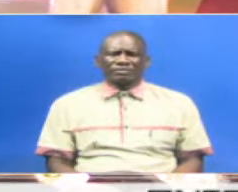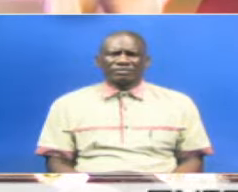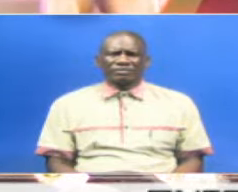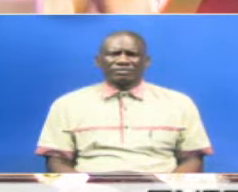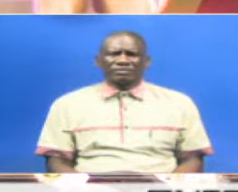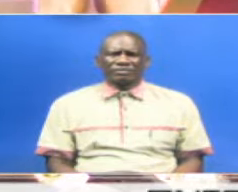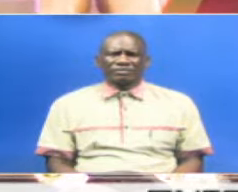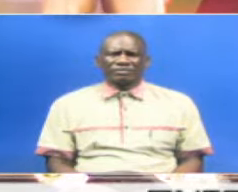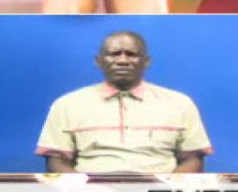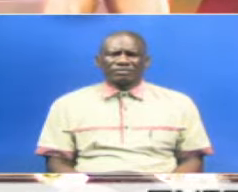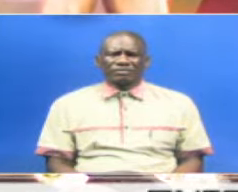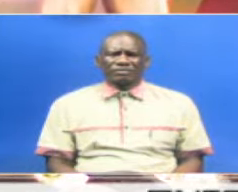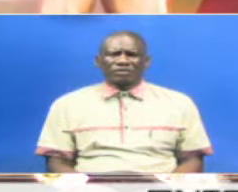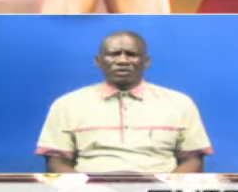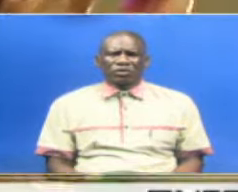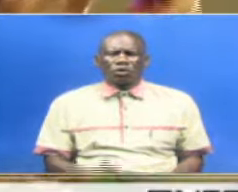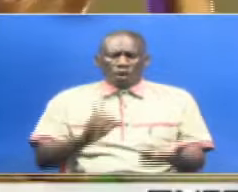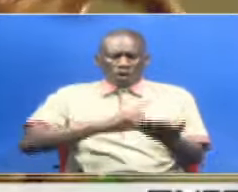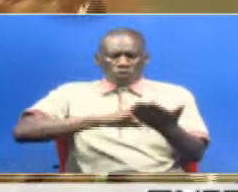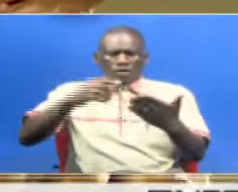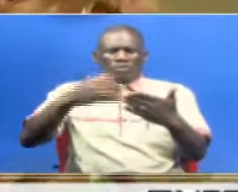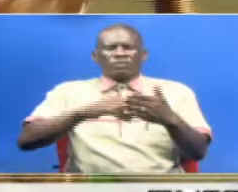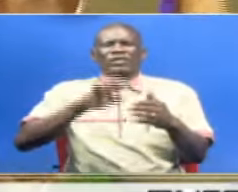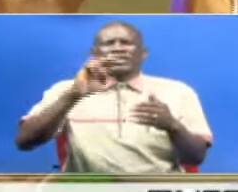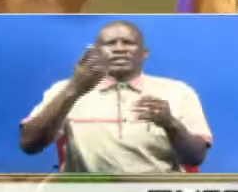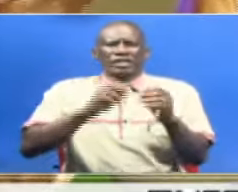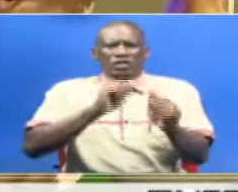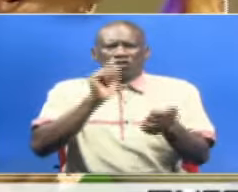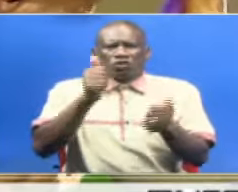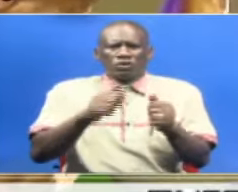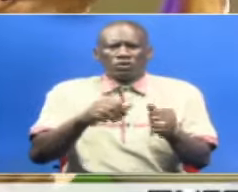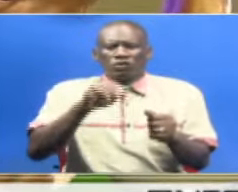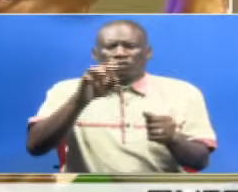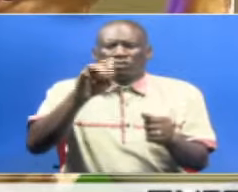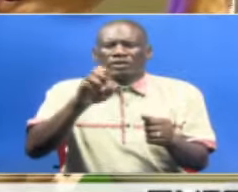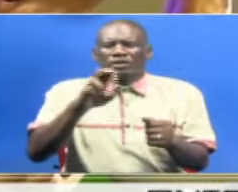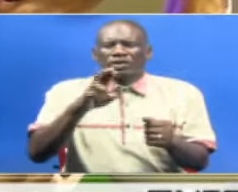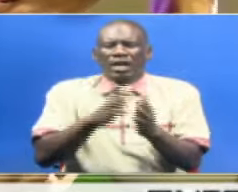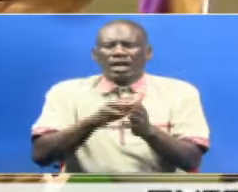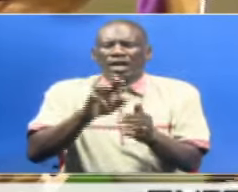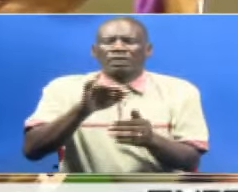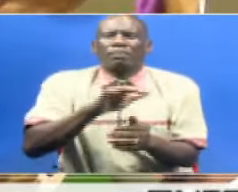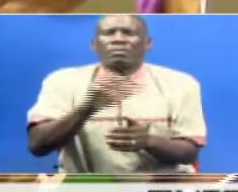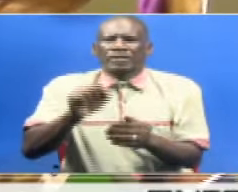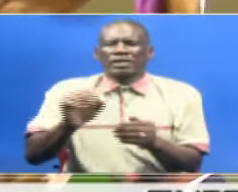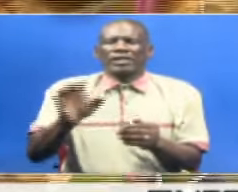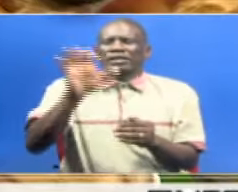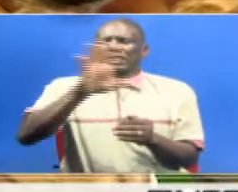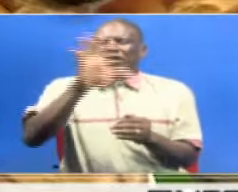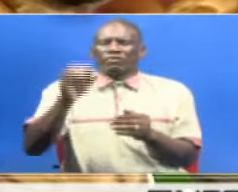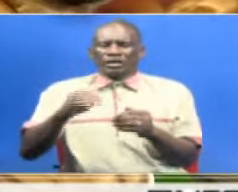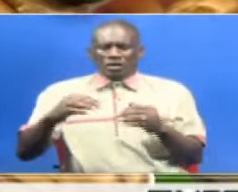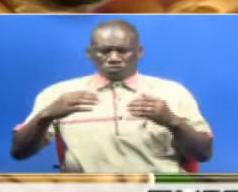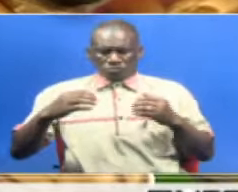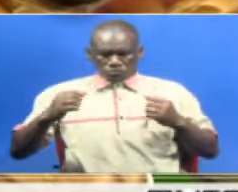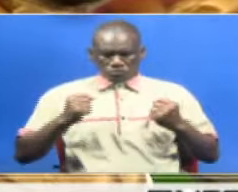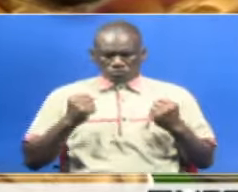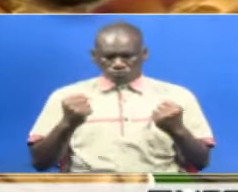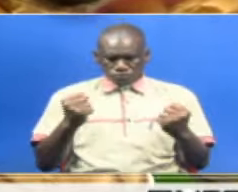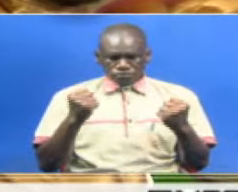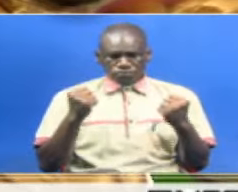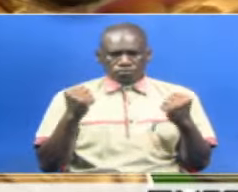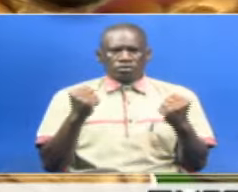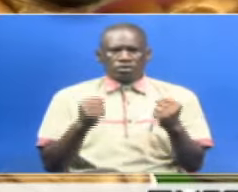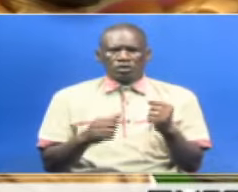With less than a week to the second edition of Mr. and Miss East Africa Natural Bodybuilding Contest, athletes who will be contesting